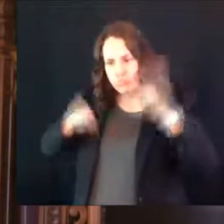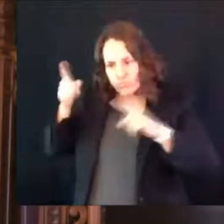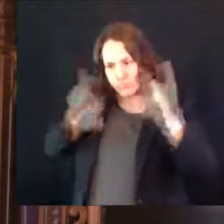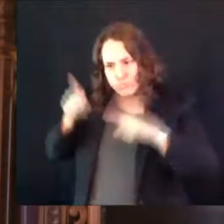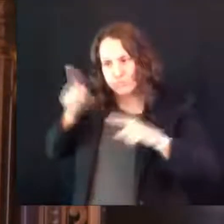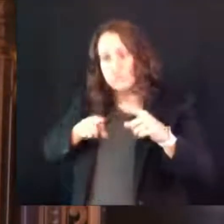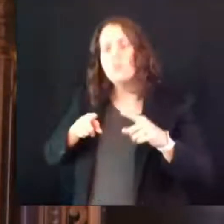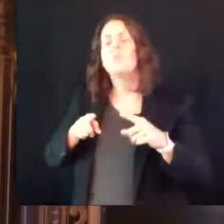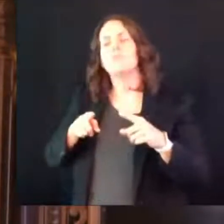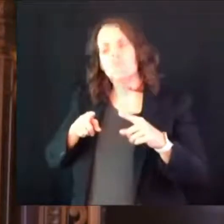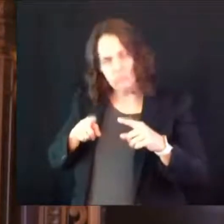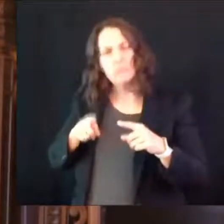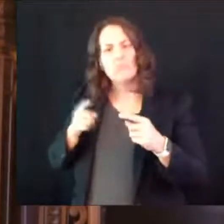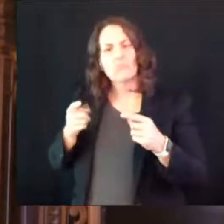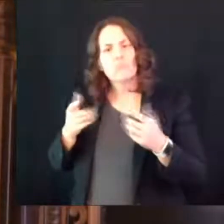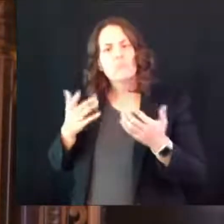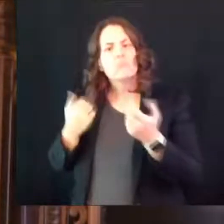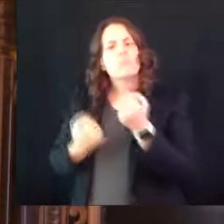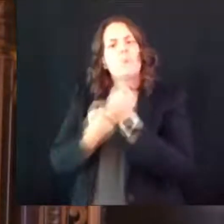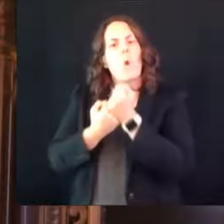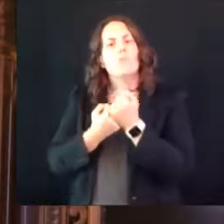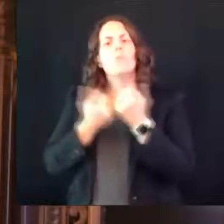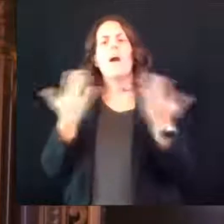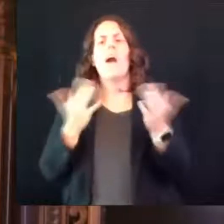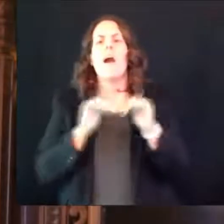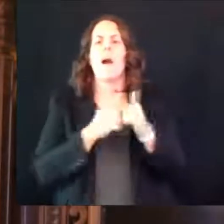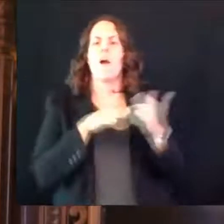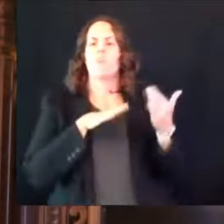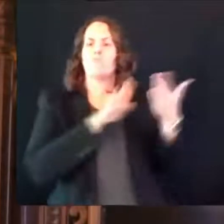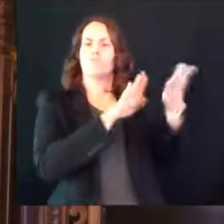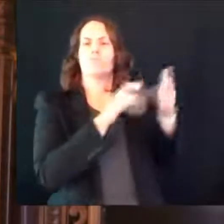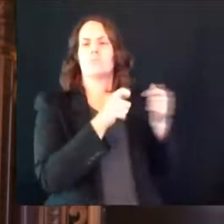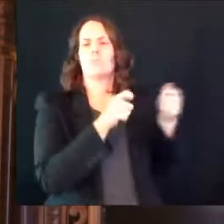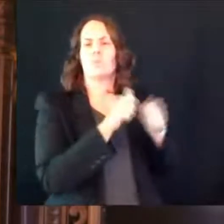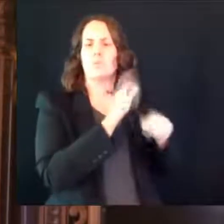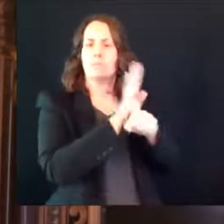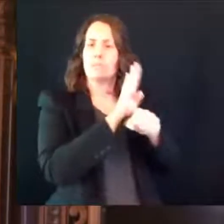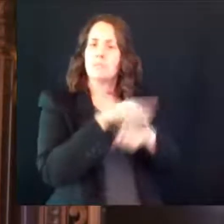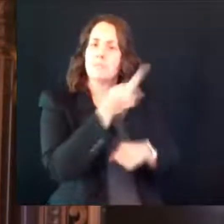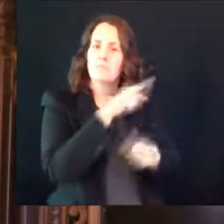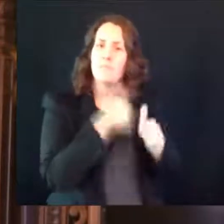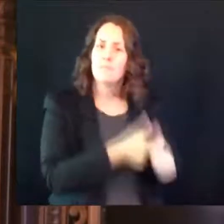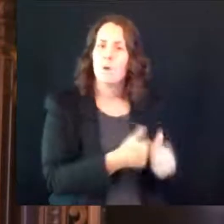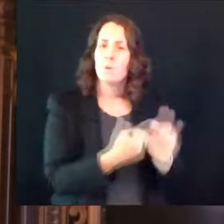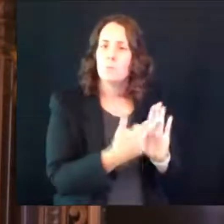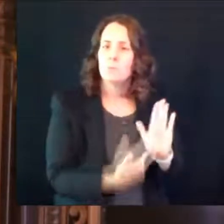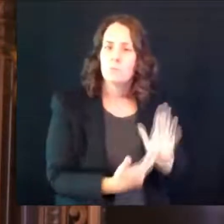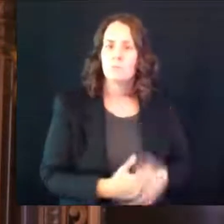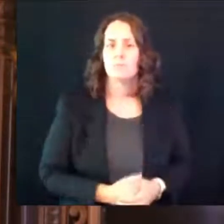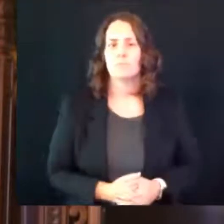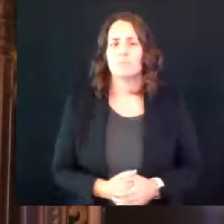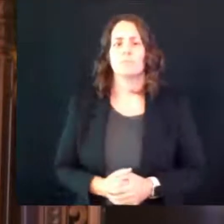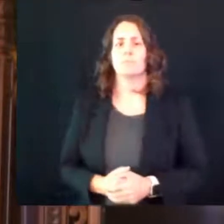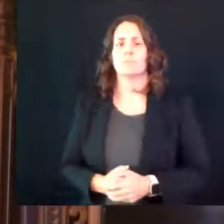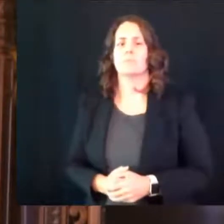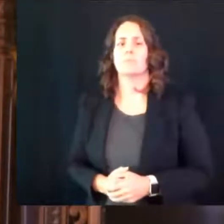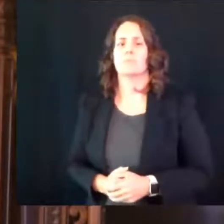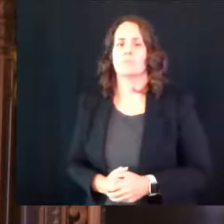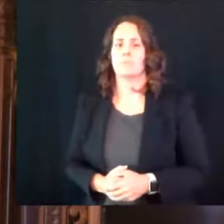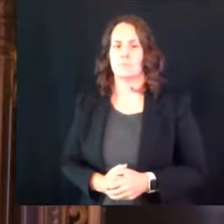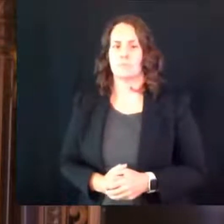that you cited, and it can be up to $500. But again, we're hoping that people do the right thing and avoid mass